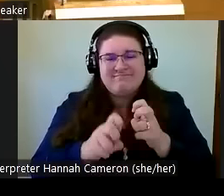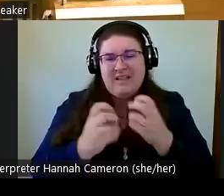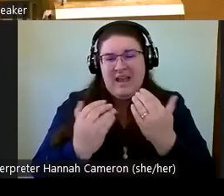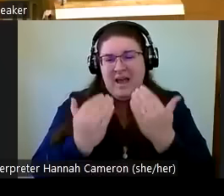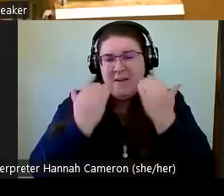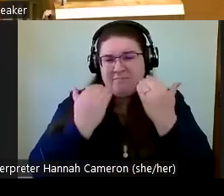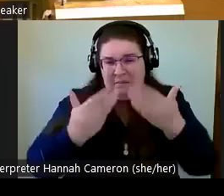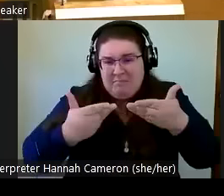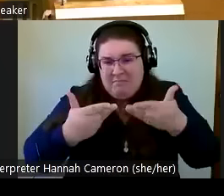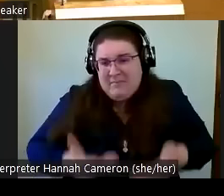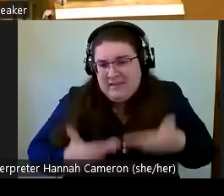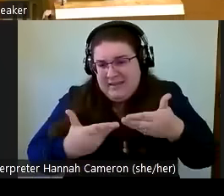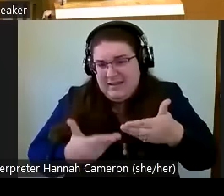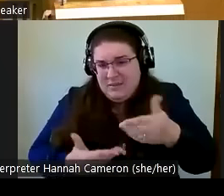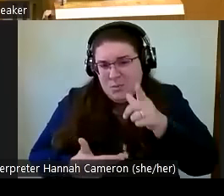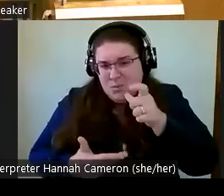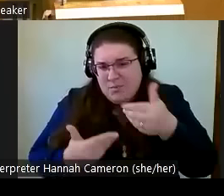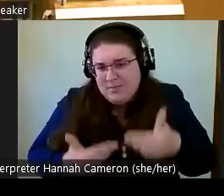point.